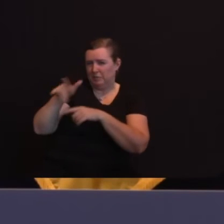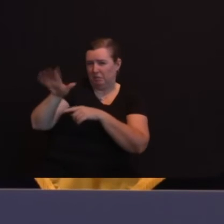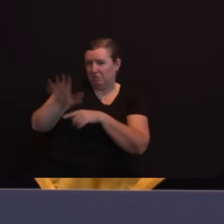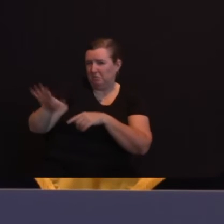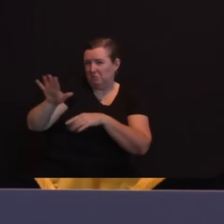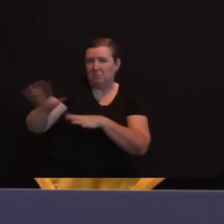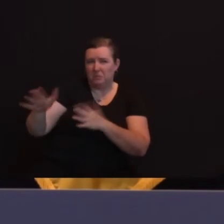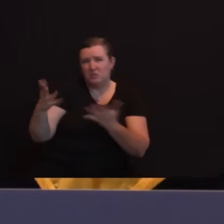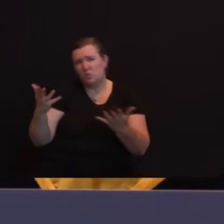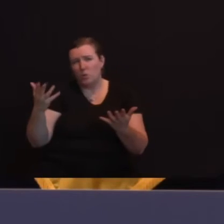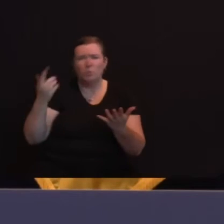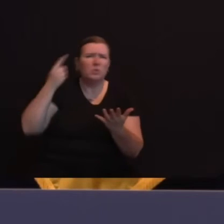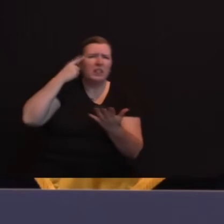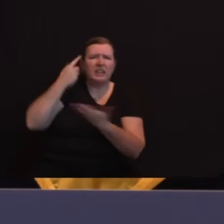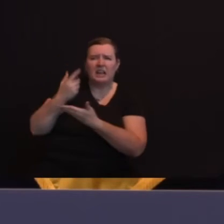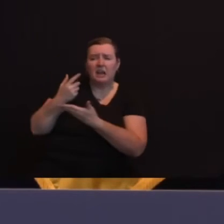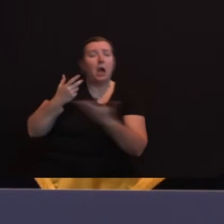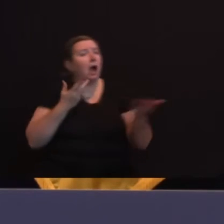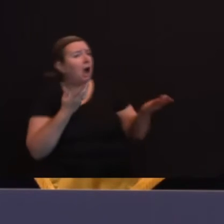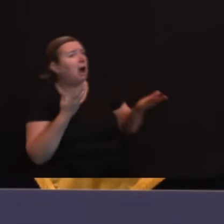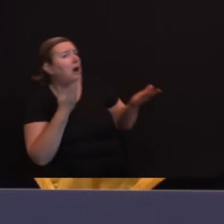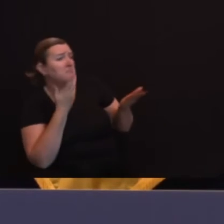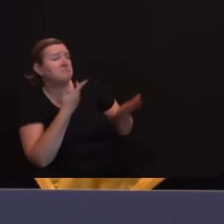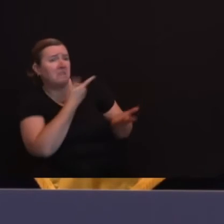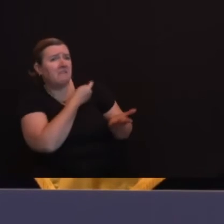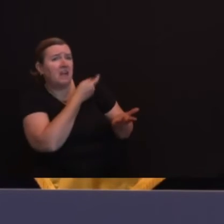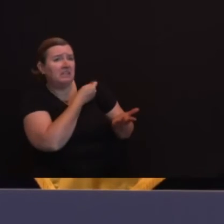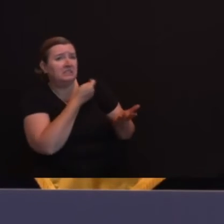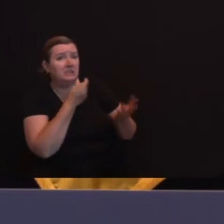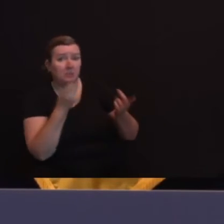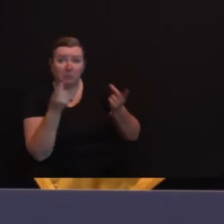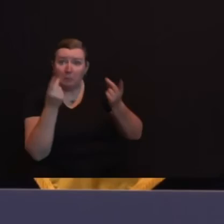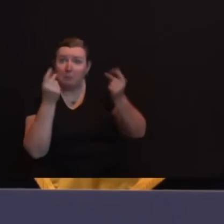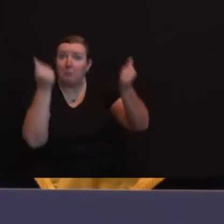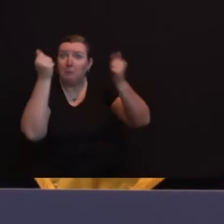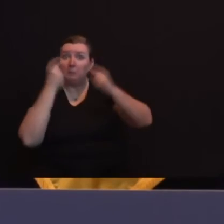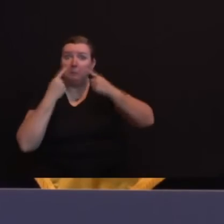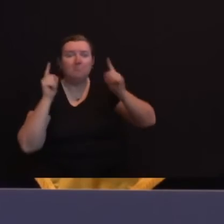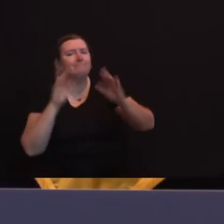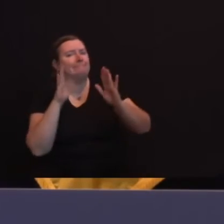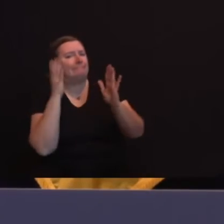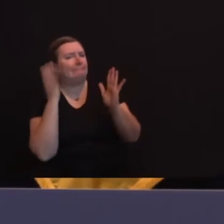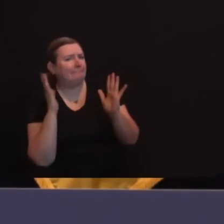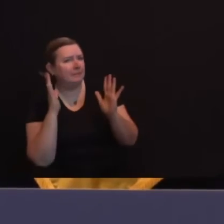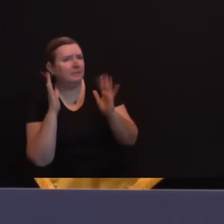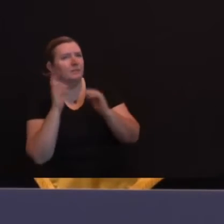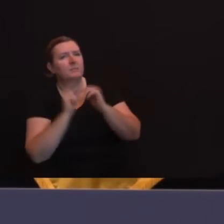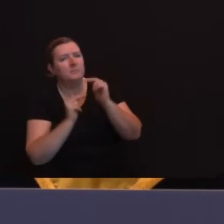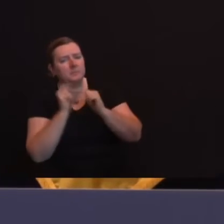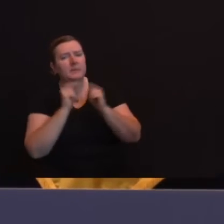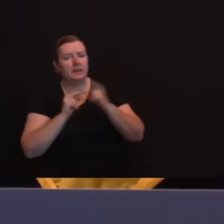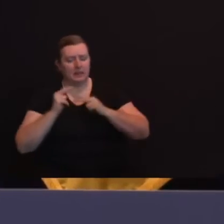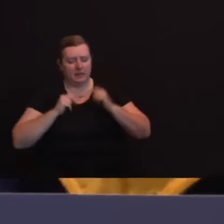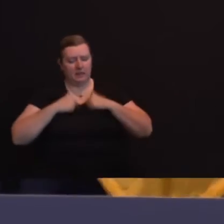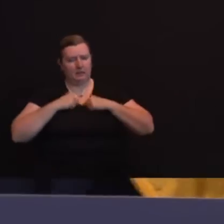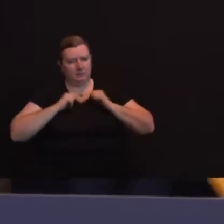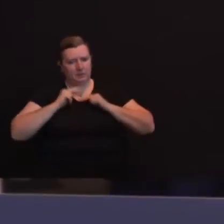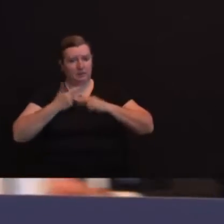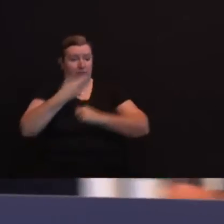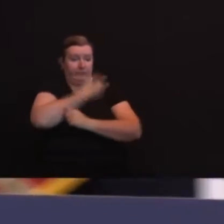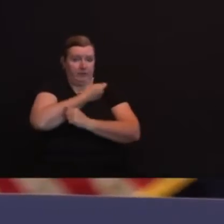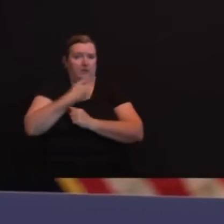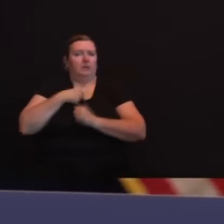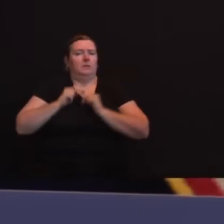distributed? Yeah, the vaccines, I don't think is going to work right away. We're Yeah, going to, yeah. they're going to build up antibodies and then see how it